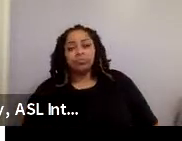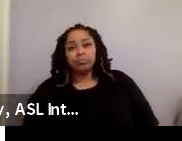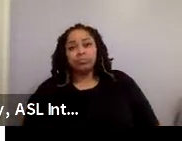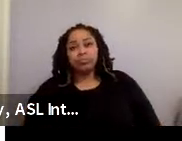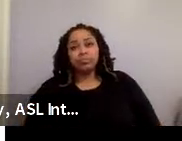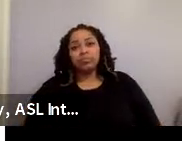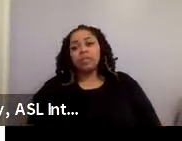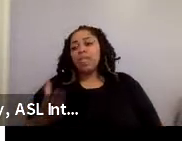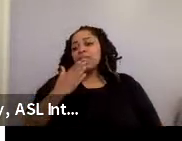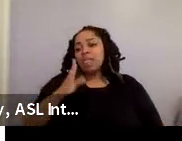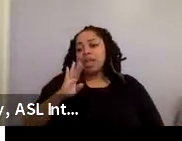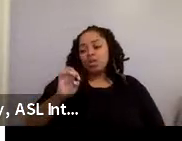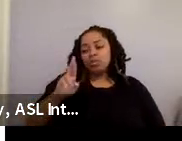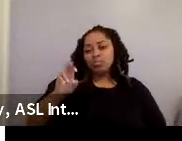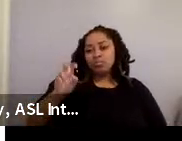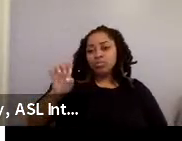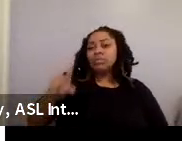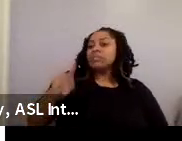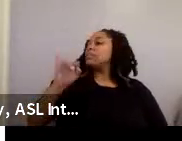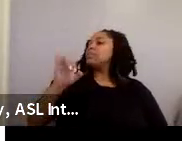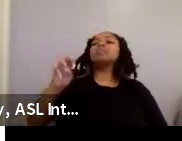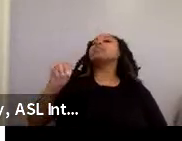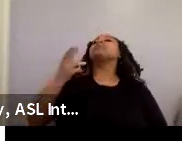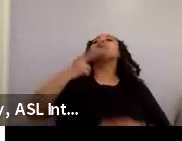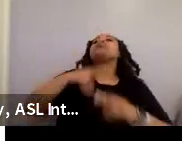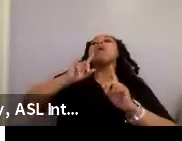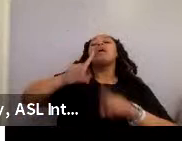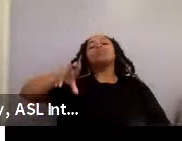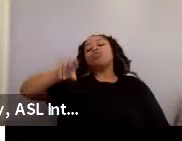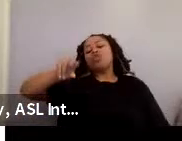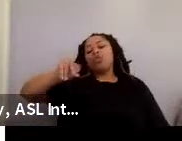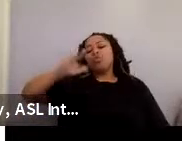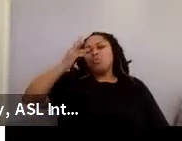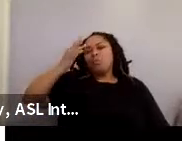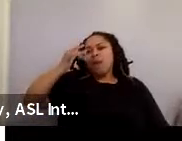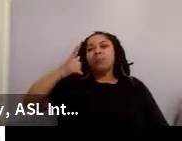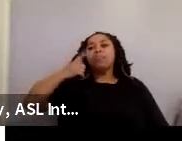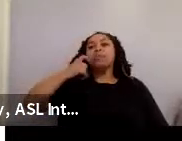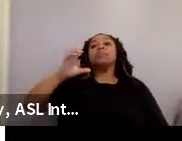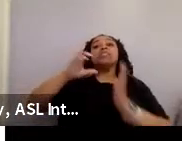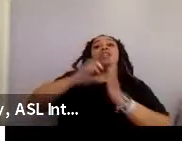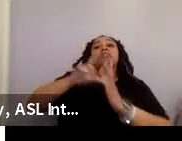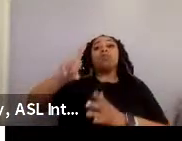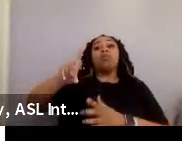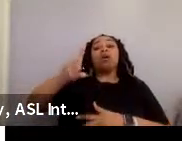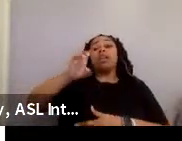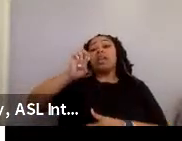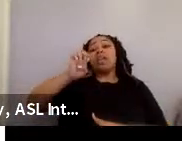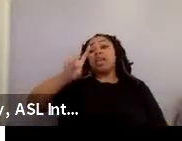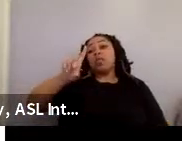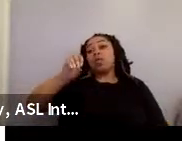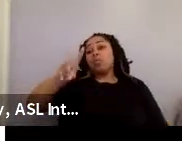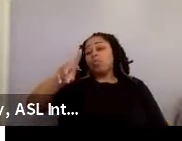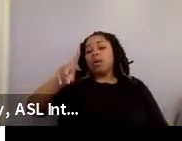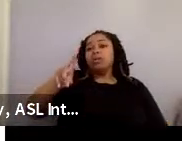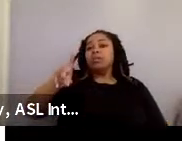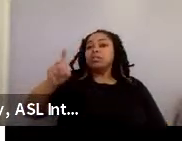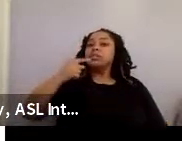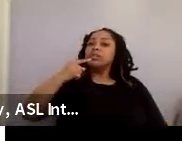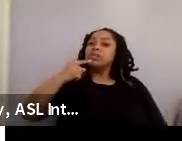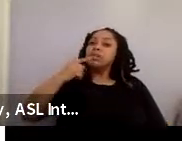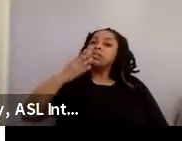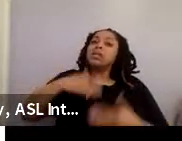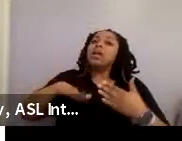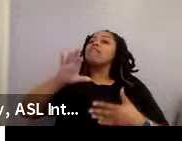is Tim. The short answer is no. And the reason we know that is because in Chapter 1, E101 purpose, it says that